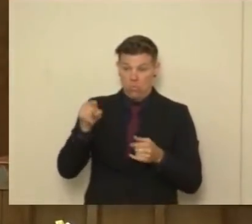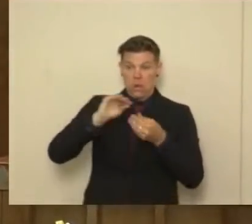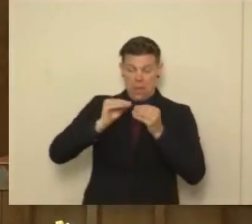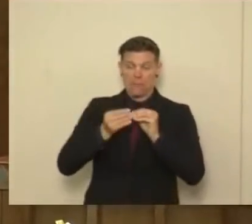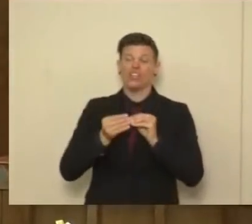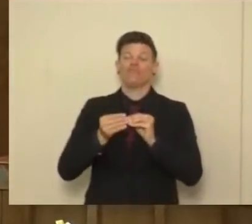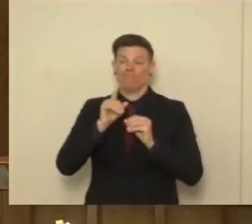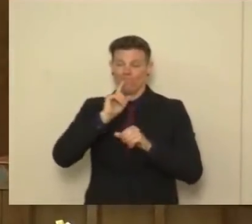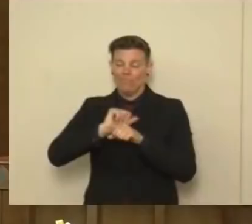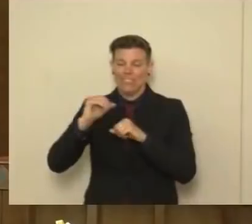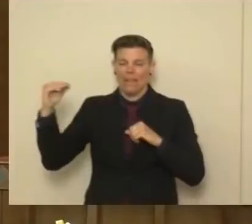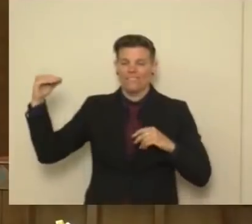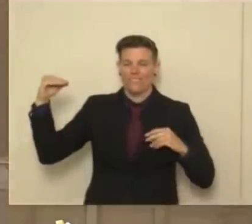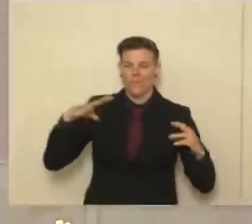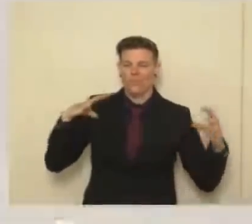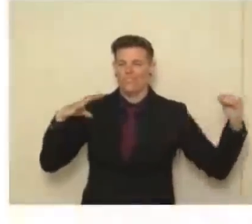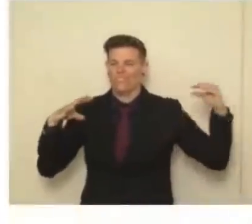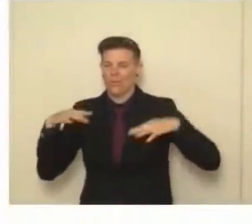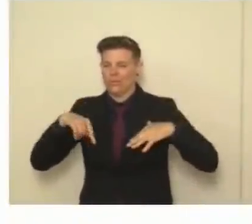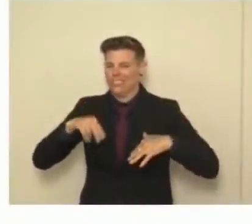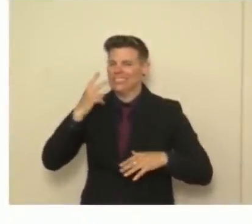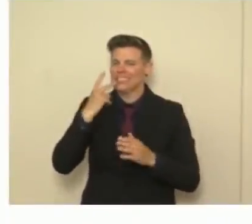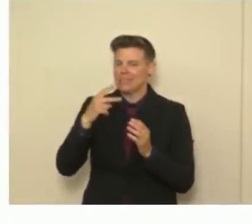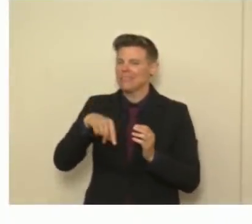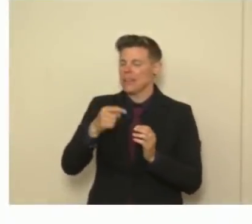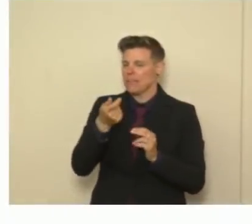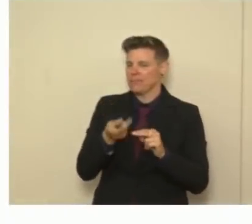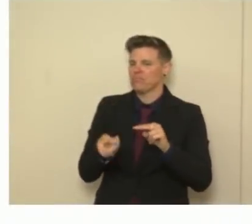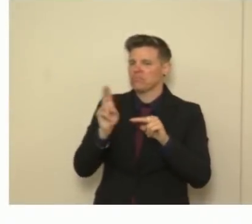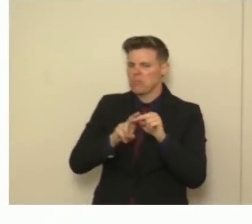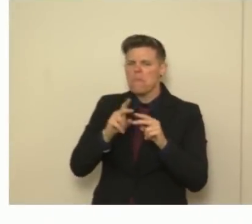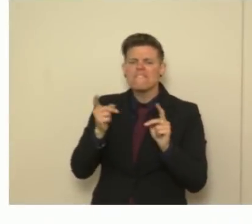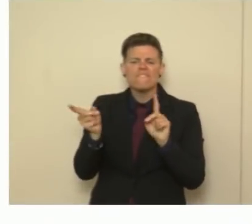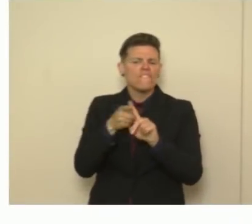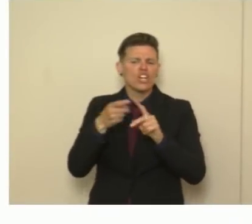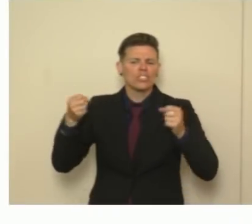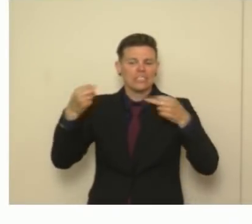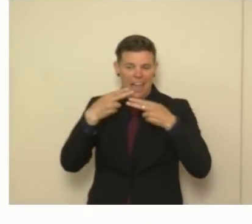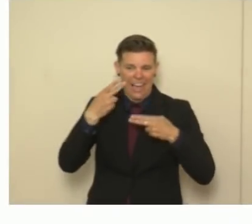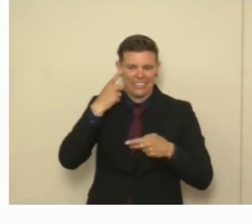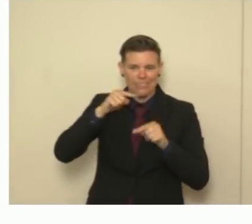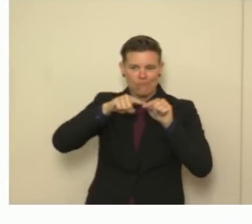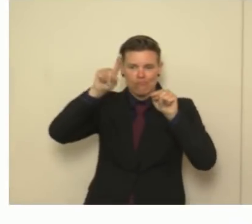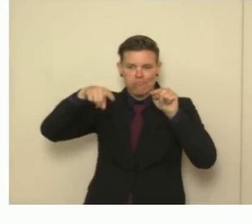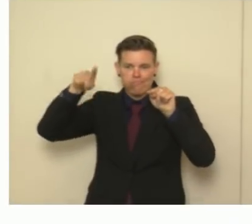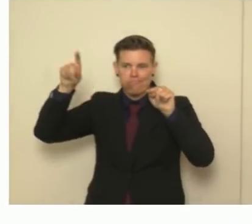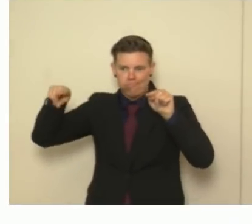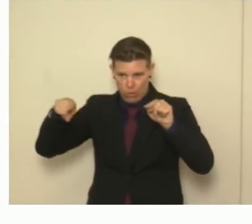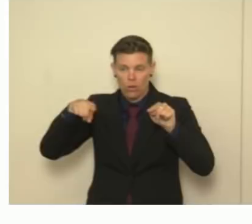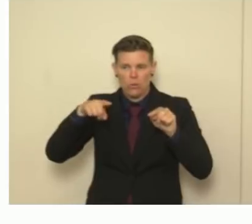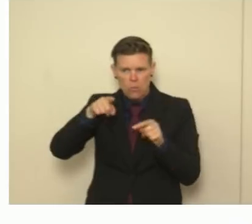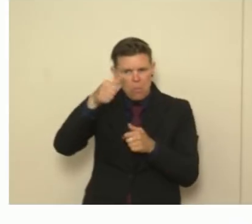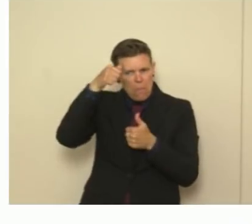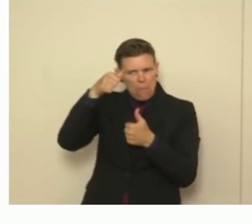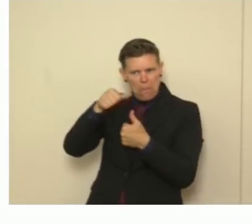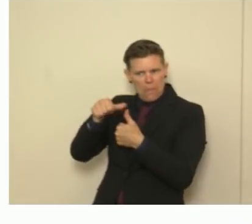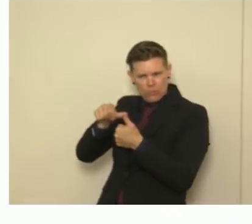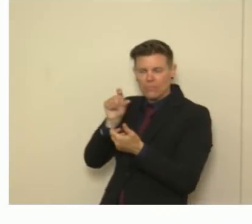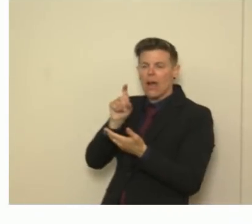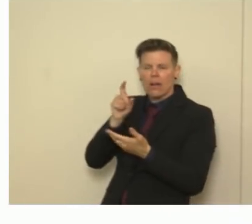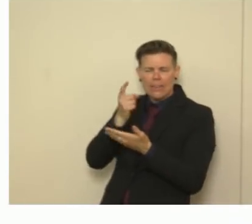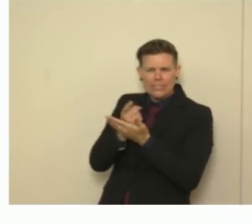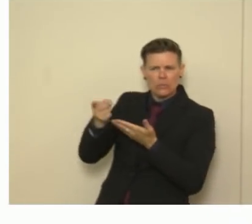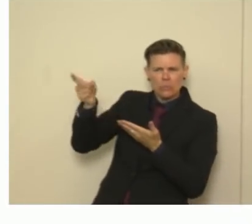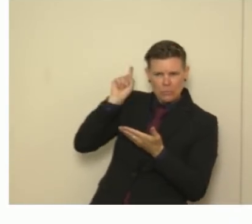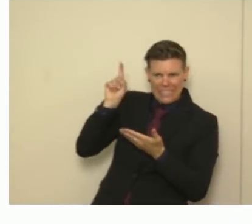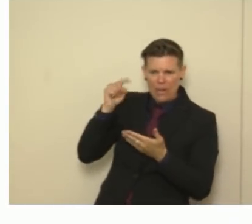So if I could have the first slide with the graph. If you remember last week, we went over this graph, except it had